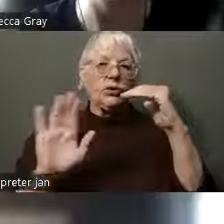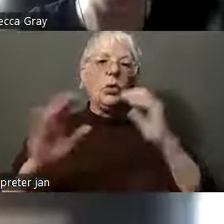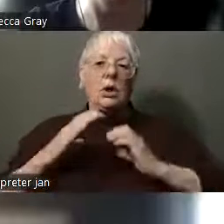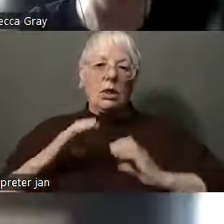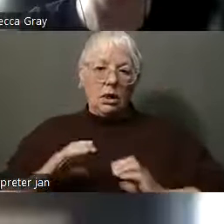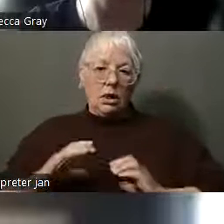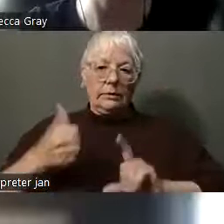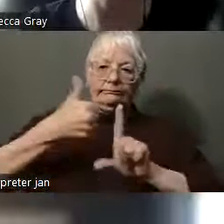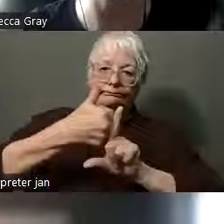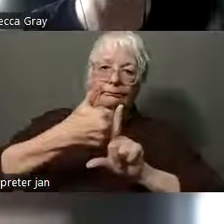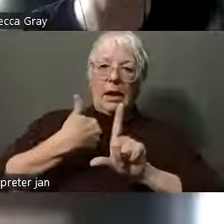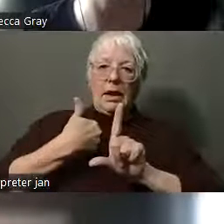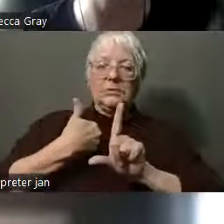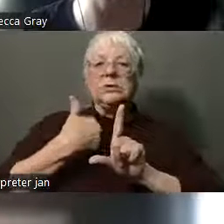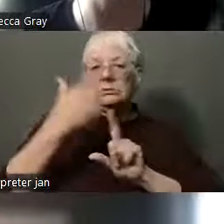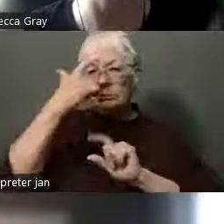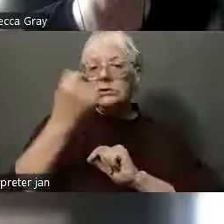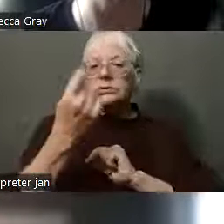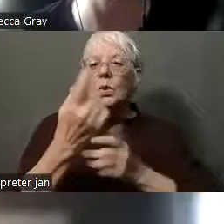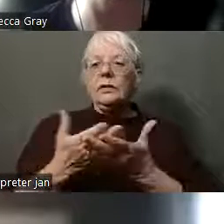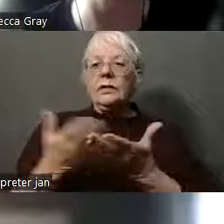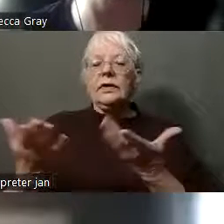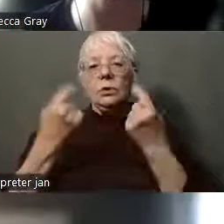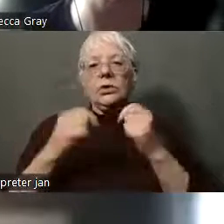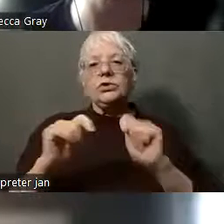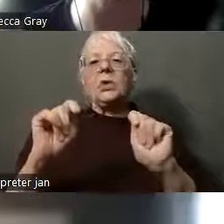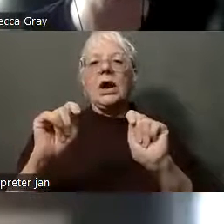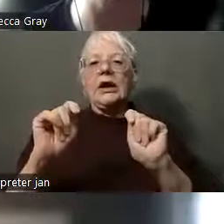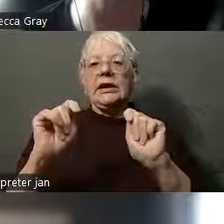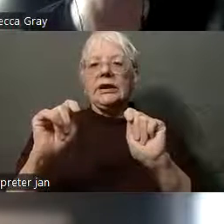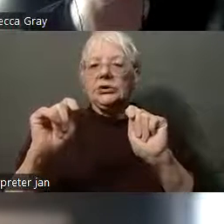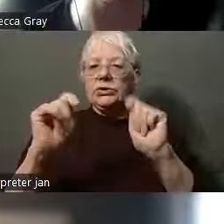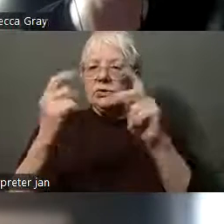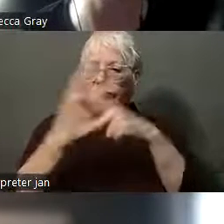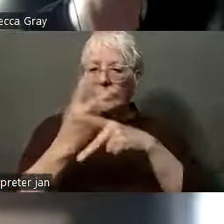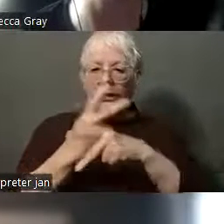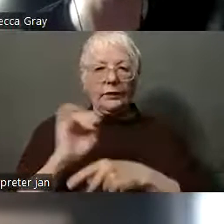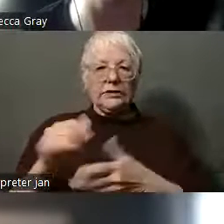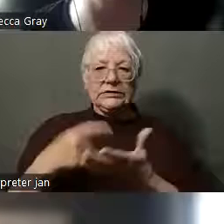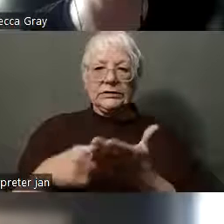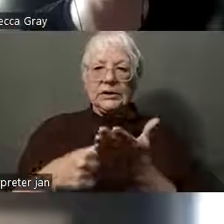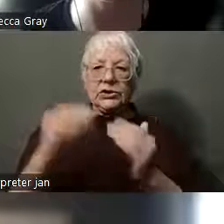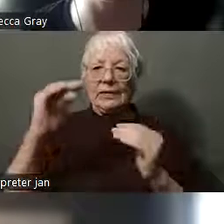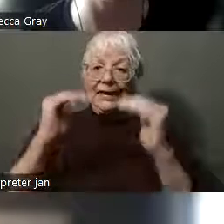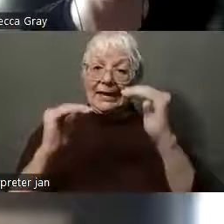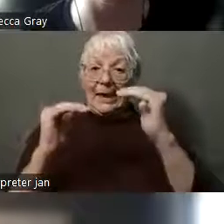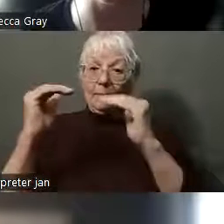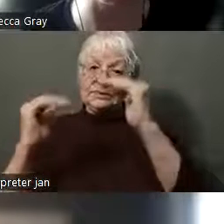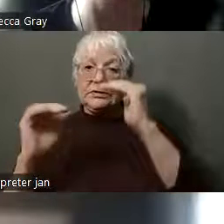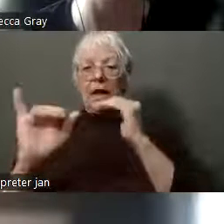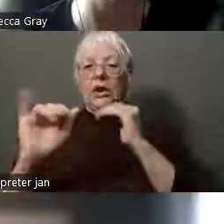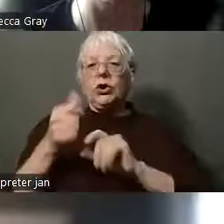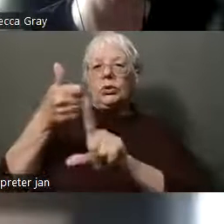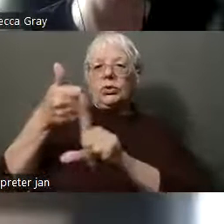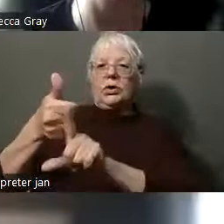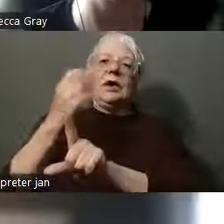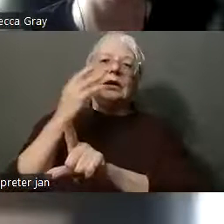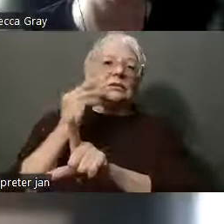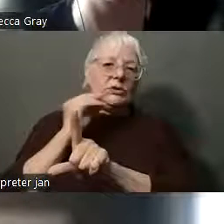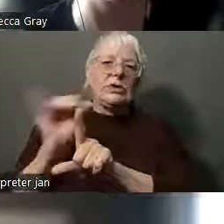has? Because one of the things we're trying to surface in this discussion is the gaps that you are experiencing as